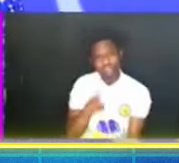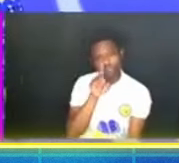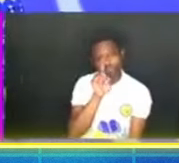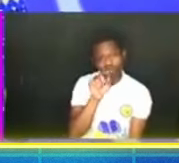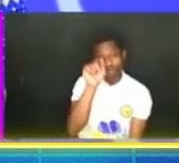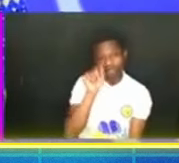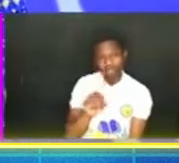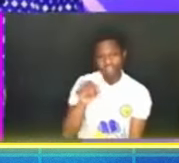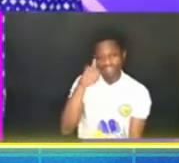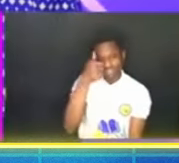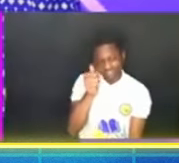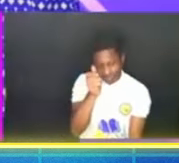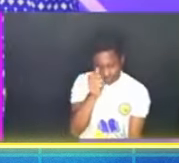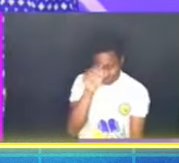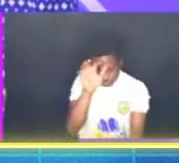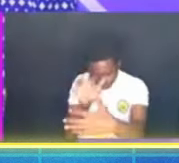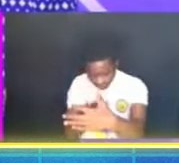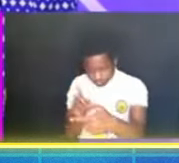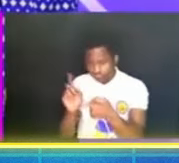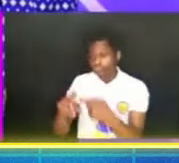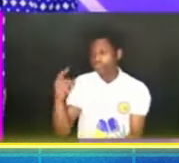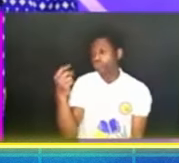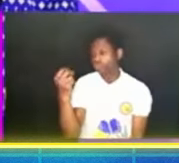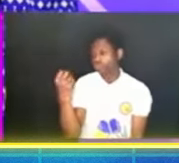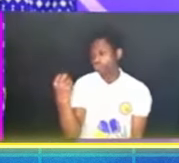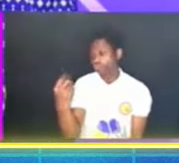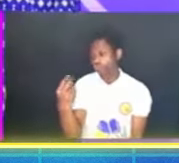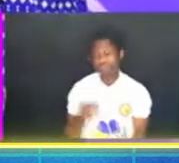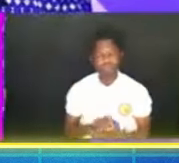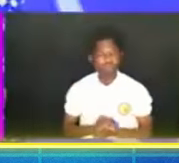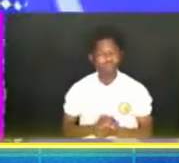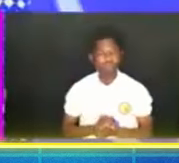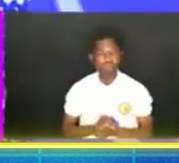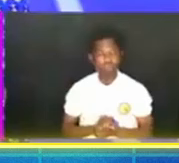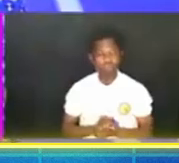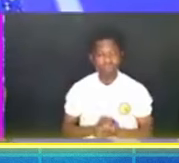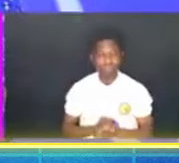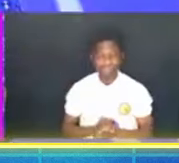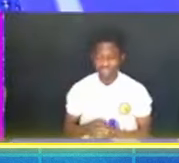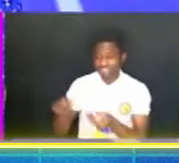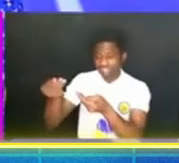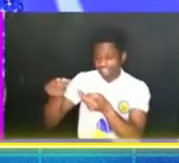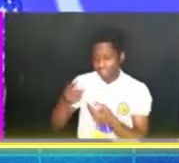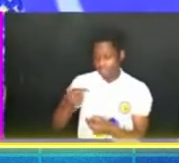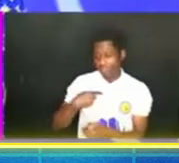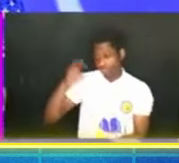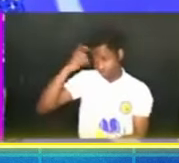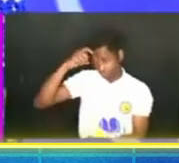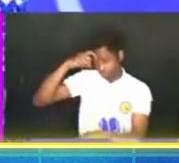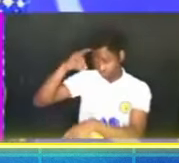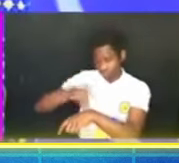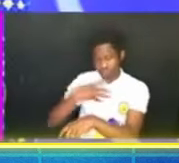verse 10 to 12. Now, give me wisdom and knowledge that I